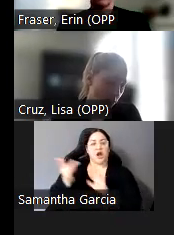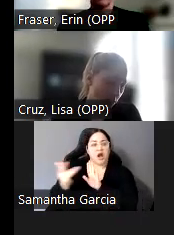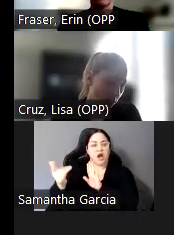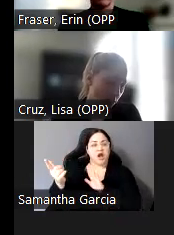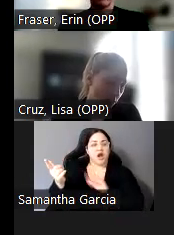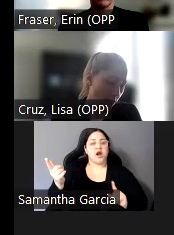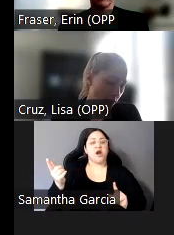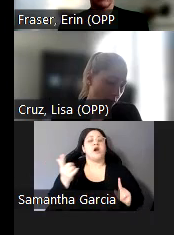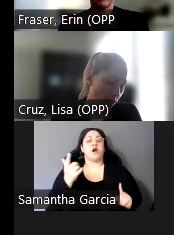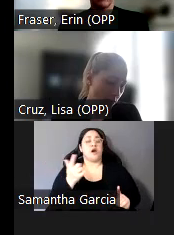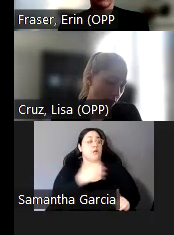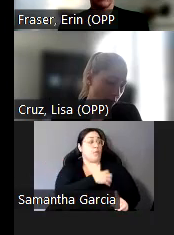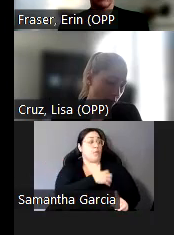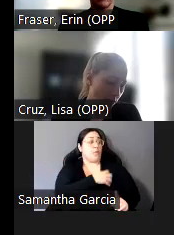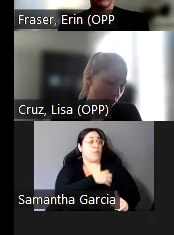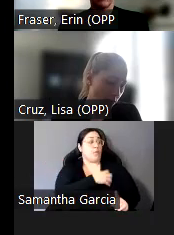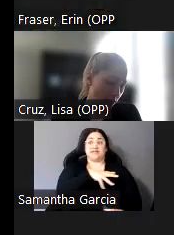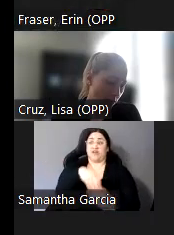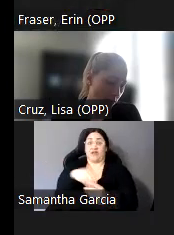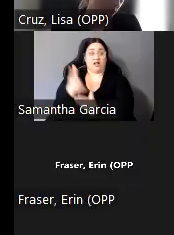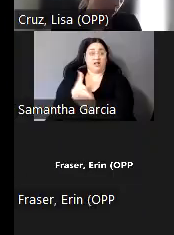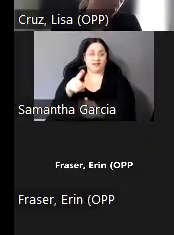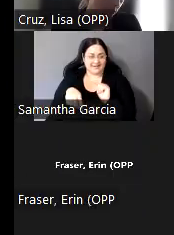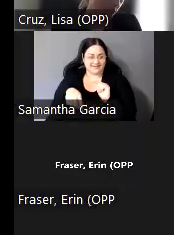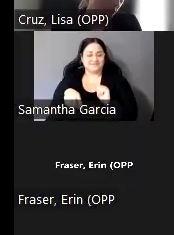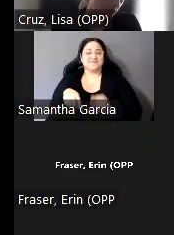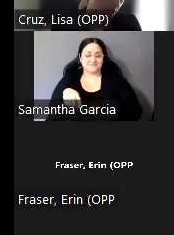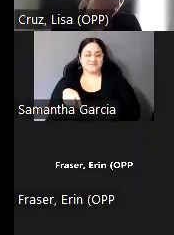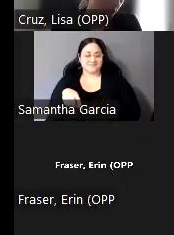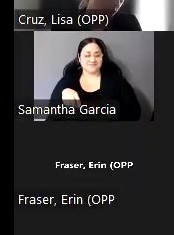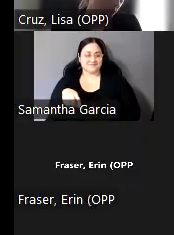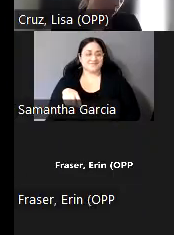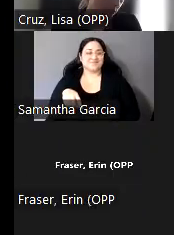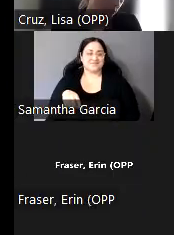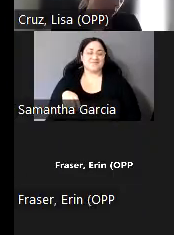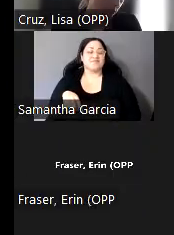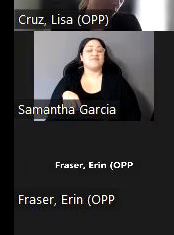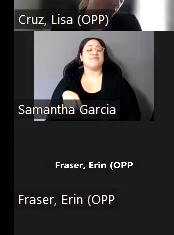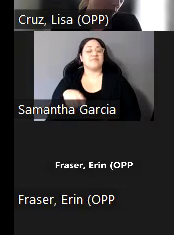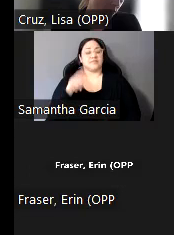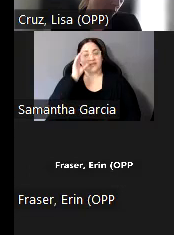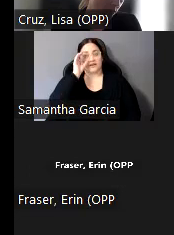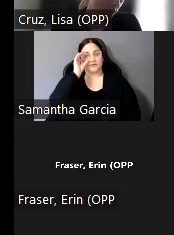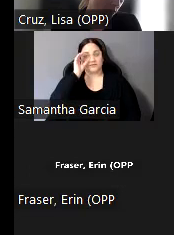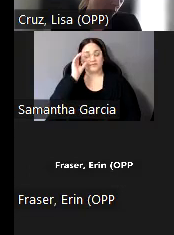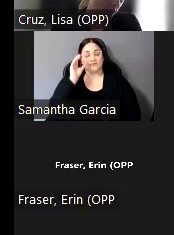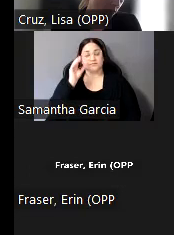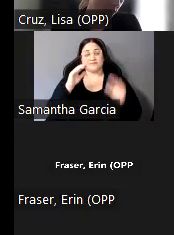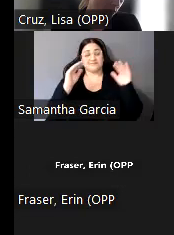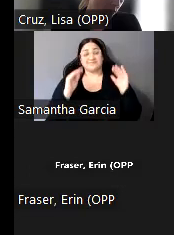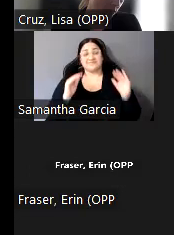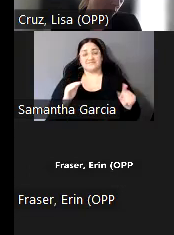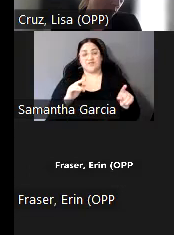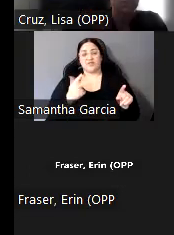crypto and sends it back to your wallet. And a wallet is an account. Our next amount of crypto losses have to do with